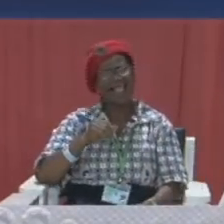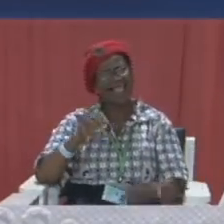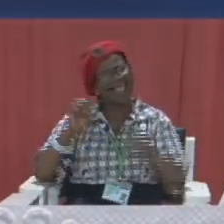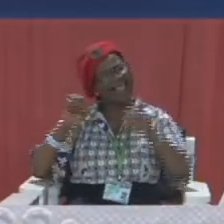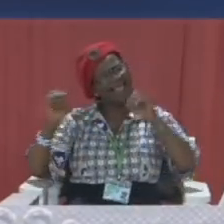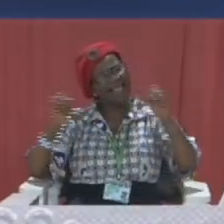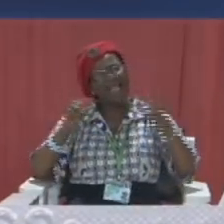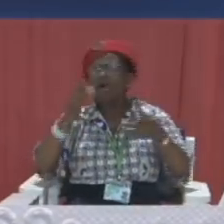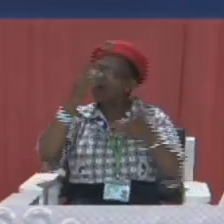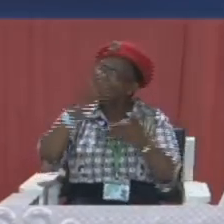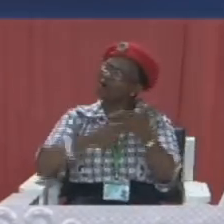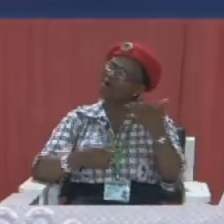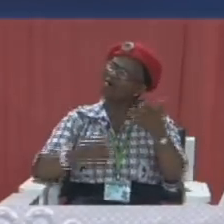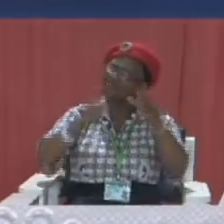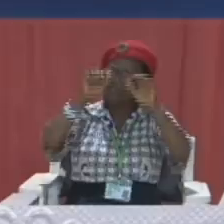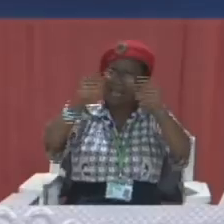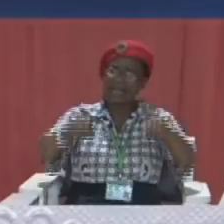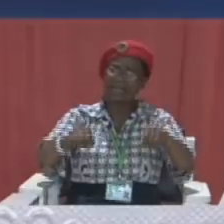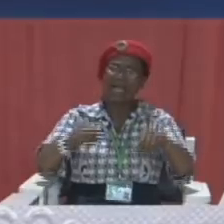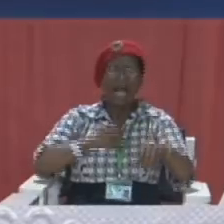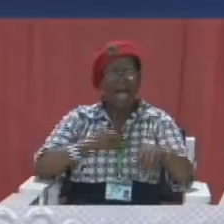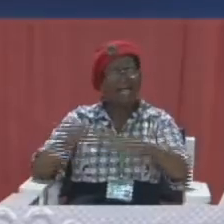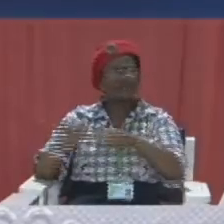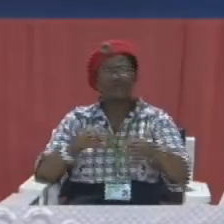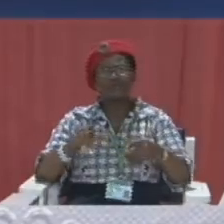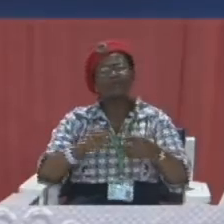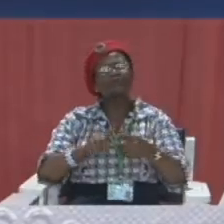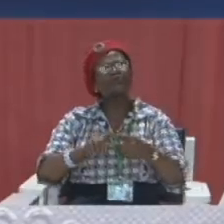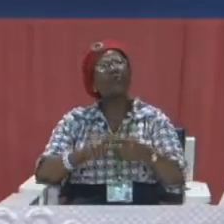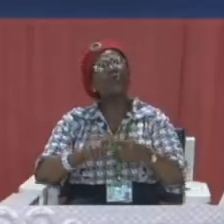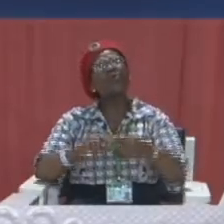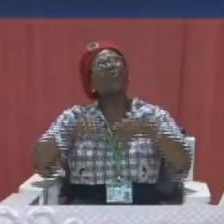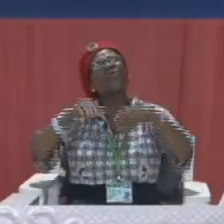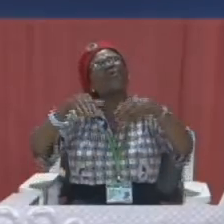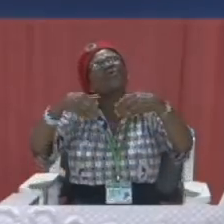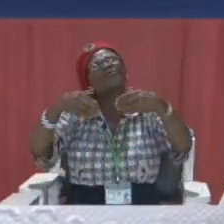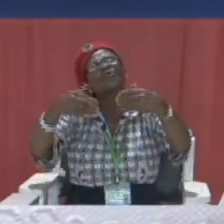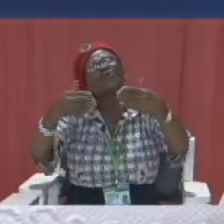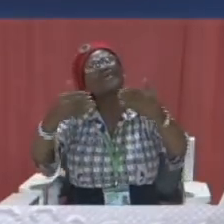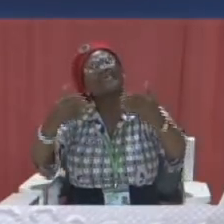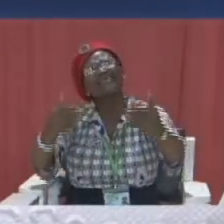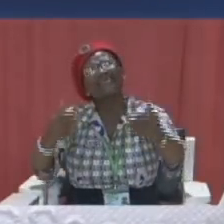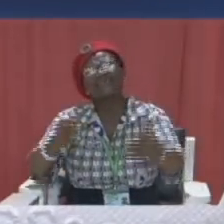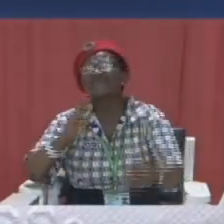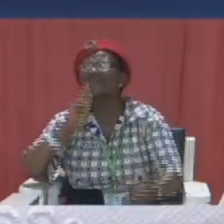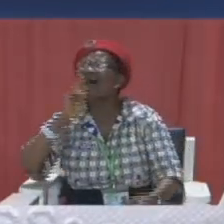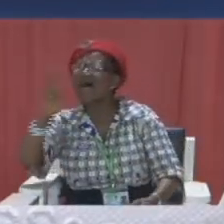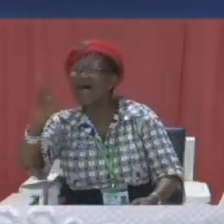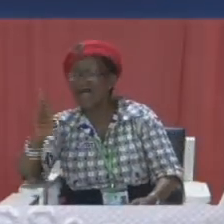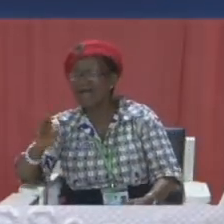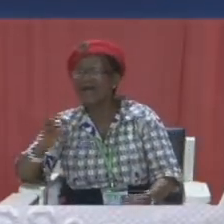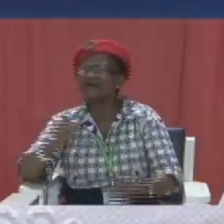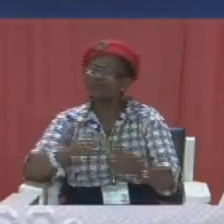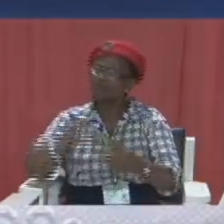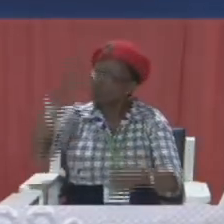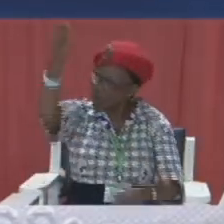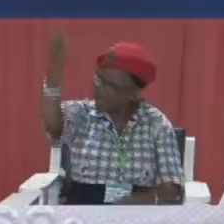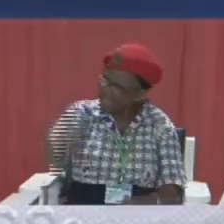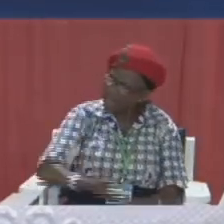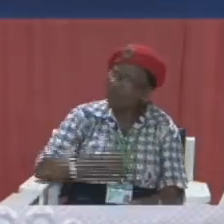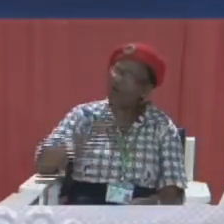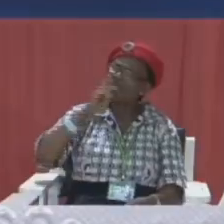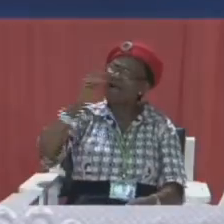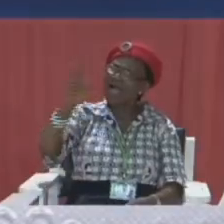What can I do to entertain Lizzie? Mama said there